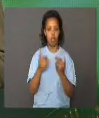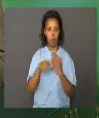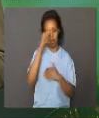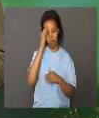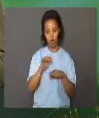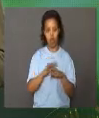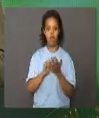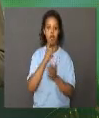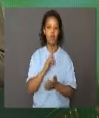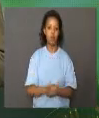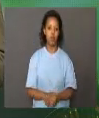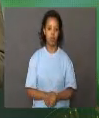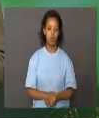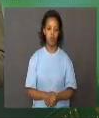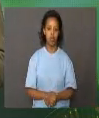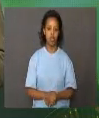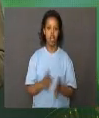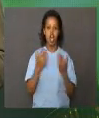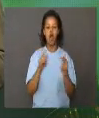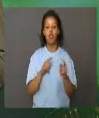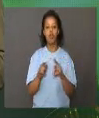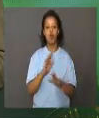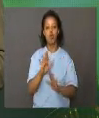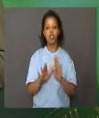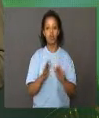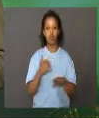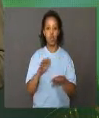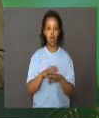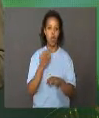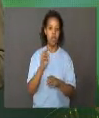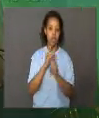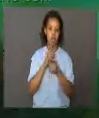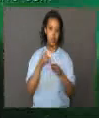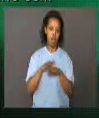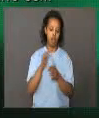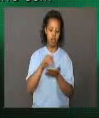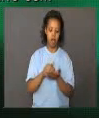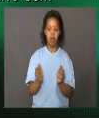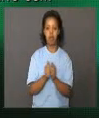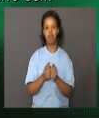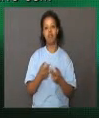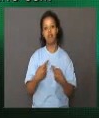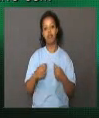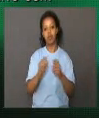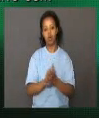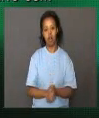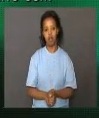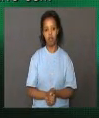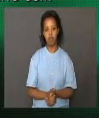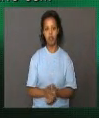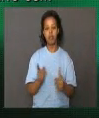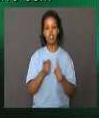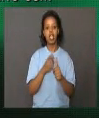learned. Let us go through the steps together. First,